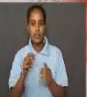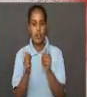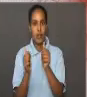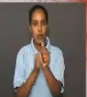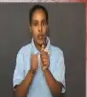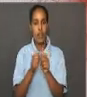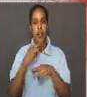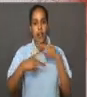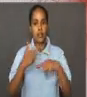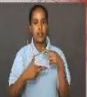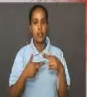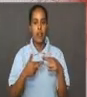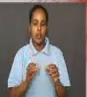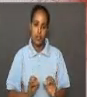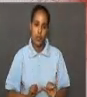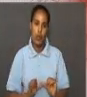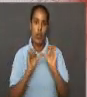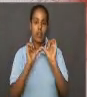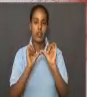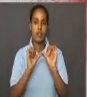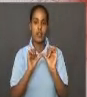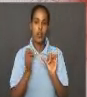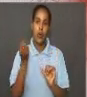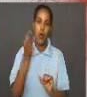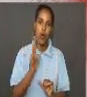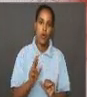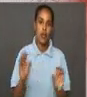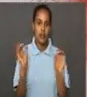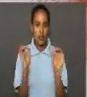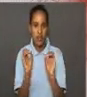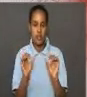following reactions are spontaneous or